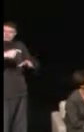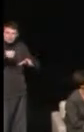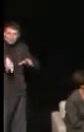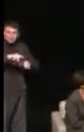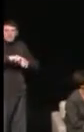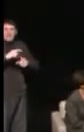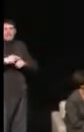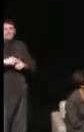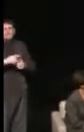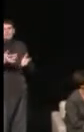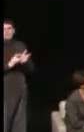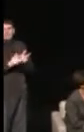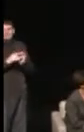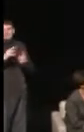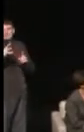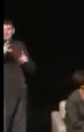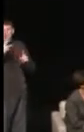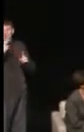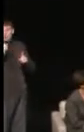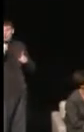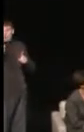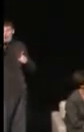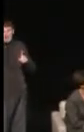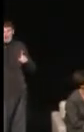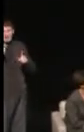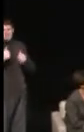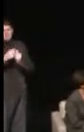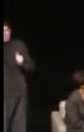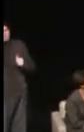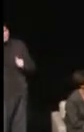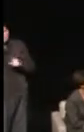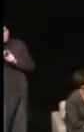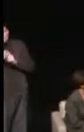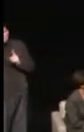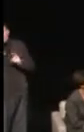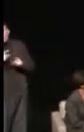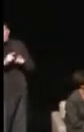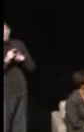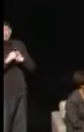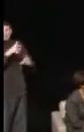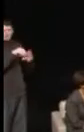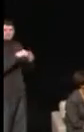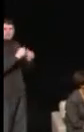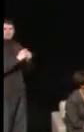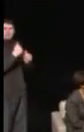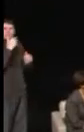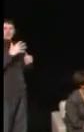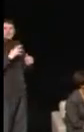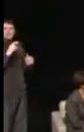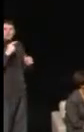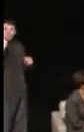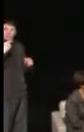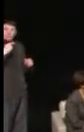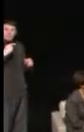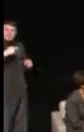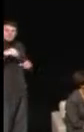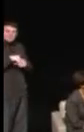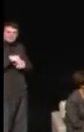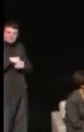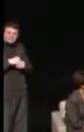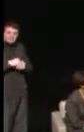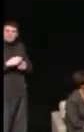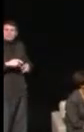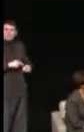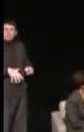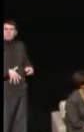many Aboriginal communities and cultures, as well as the role of women, as suggested by its womb-like